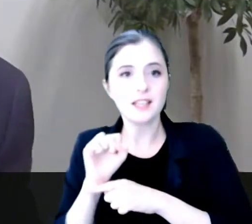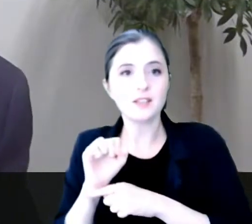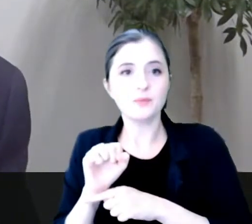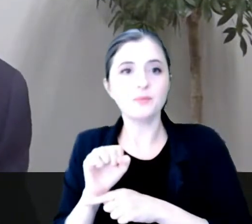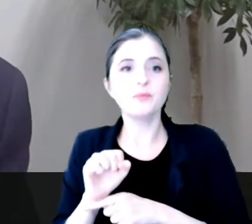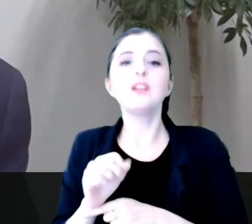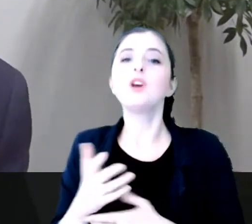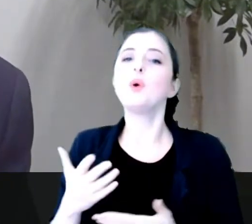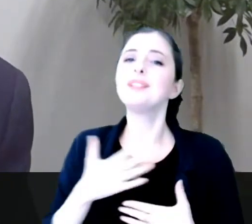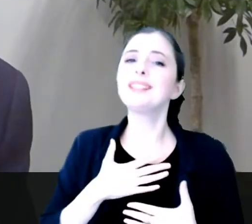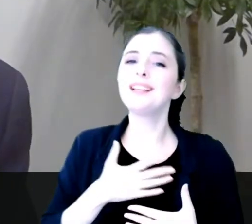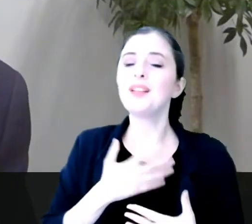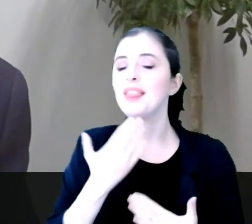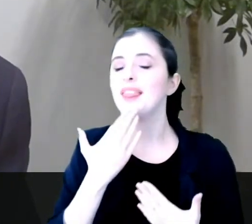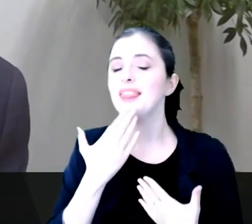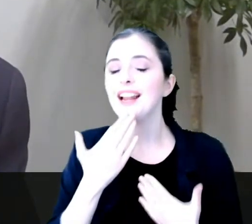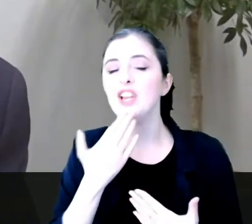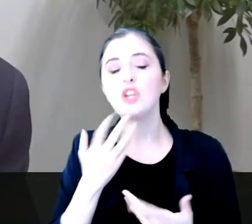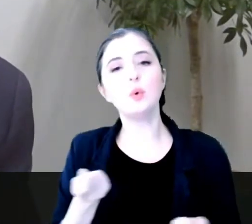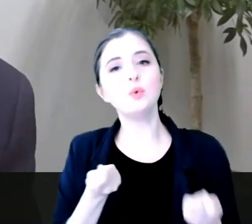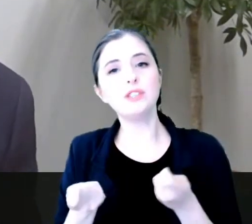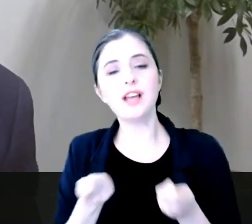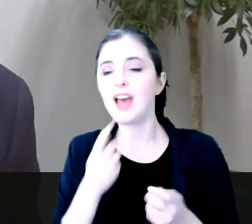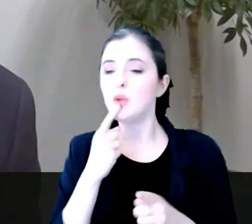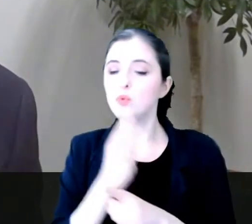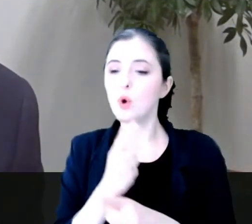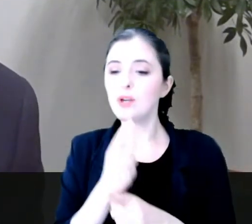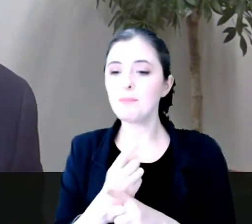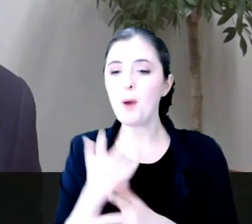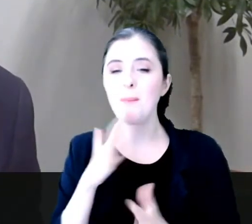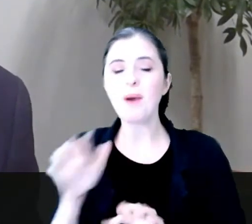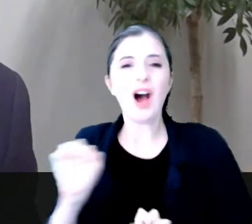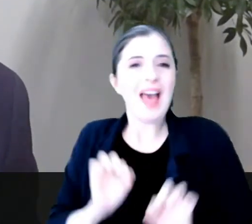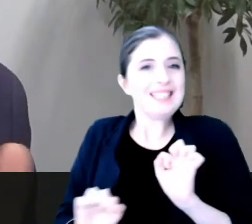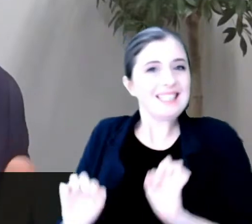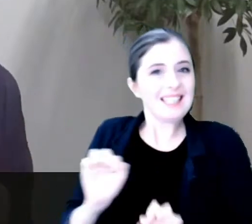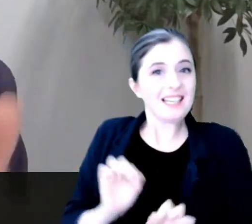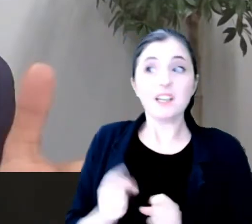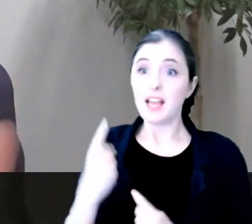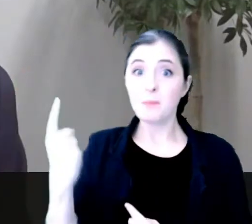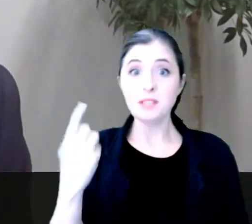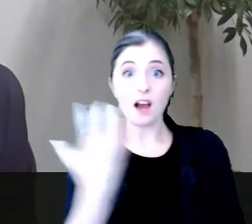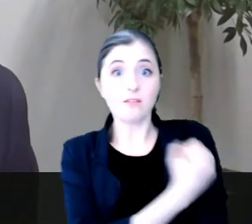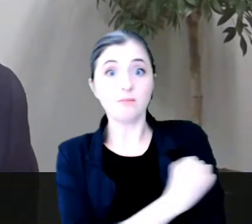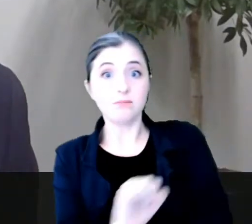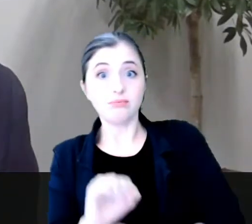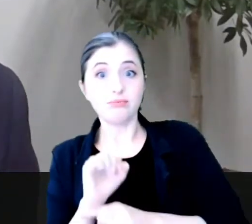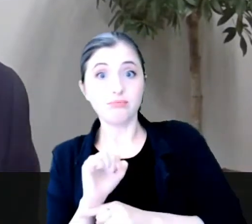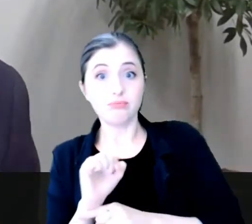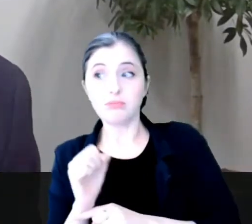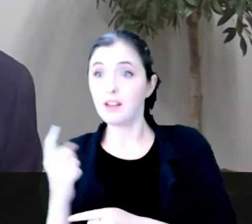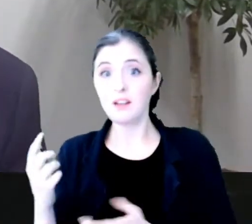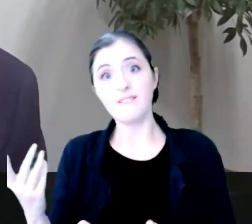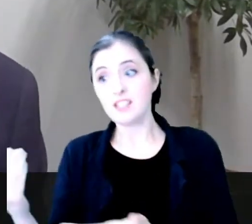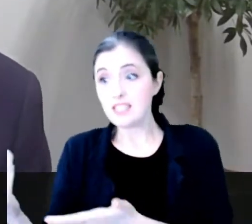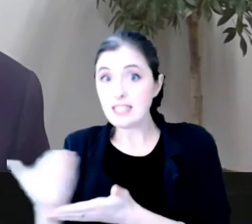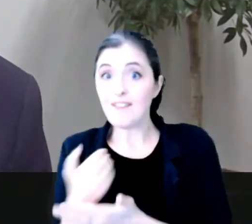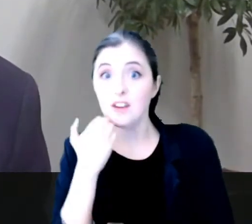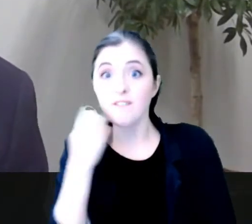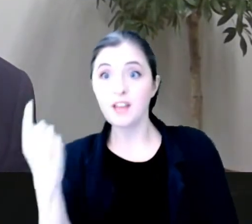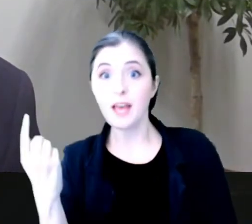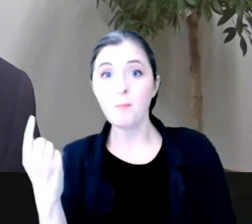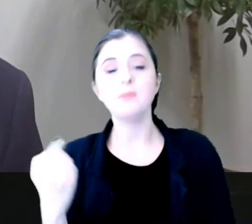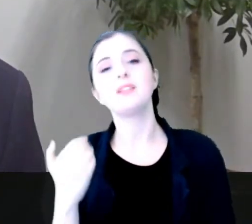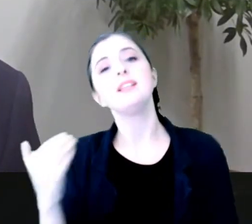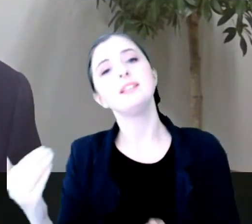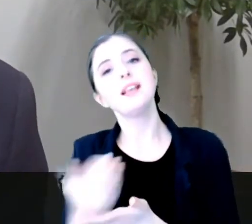hesitancy. He's received the vaccine. If it's safe enough for the chair of the assembly, it's safe enough for all of us. My mum's received as well. It's the next